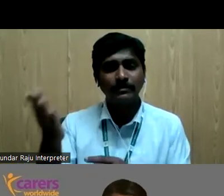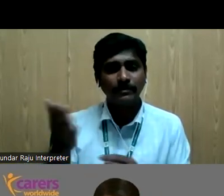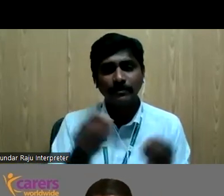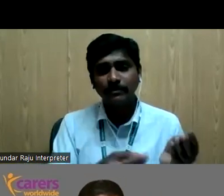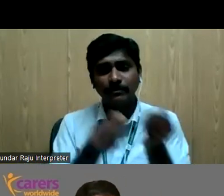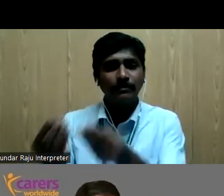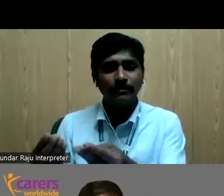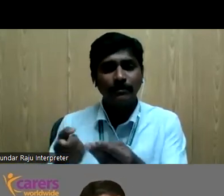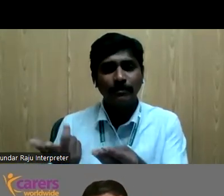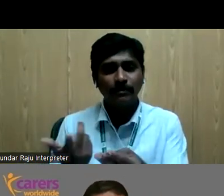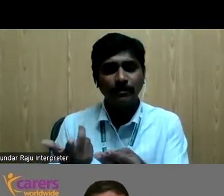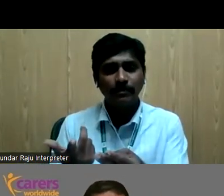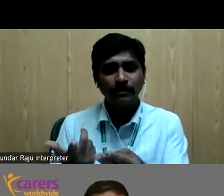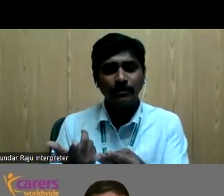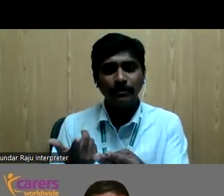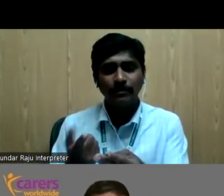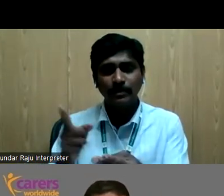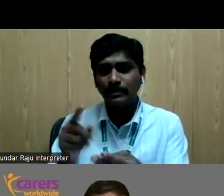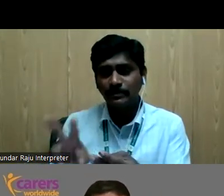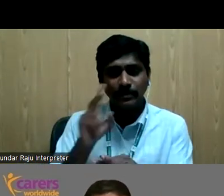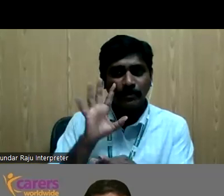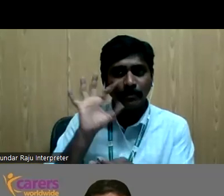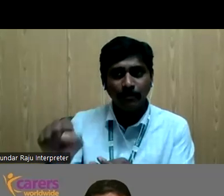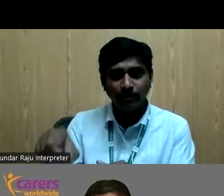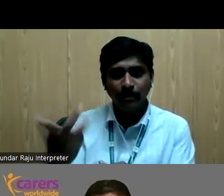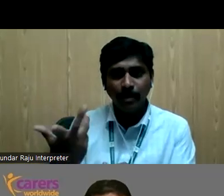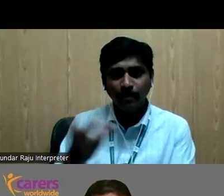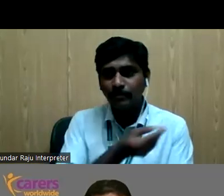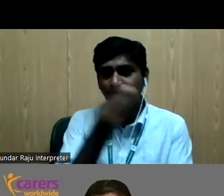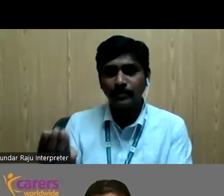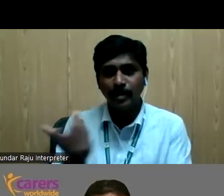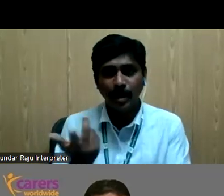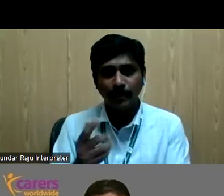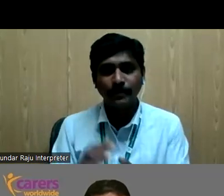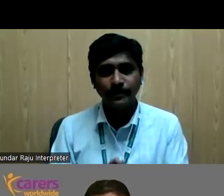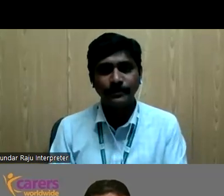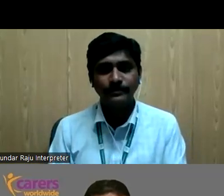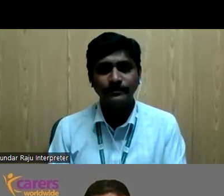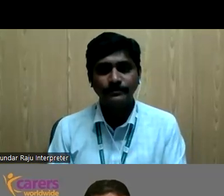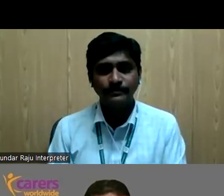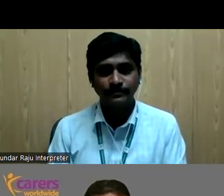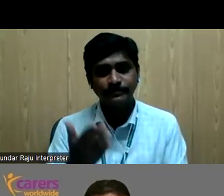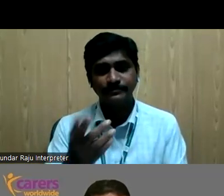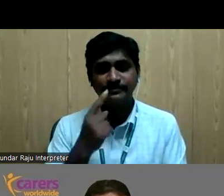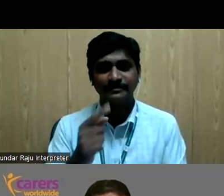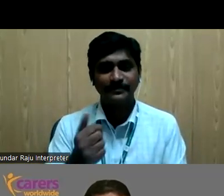then how do you recognize families? What is the support you provide to them? Yes. Good morning to all of you.